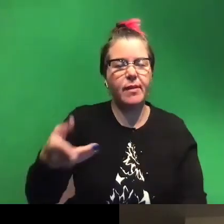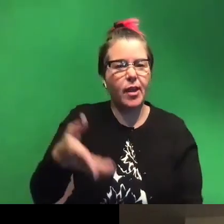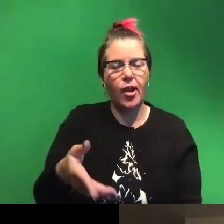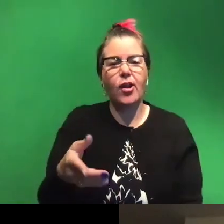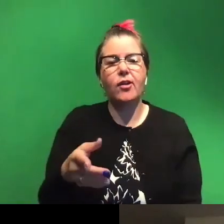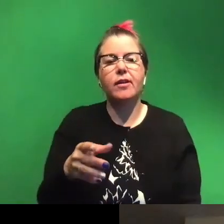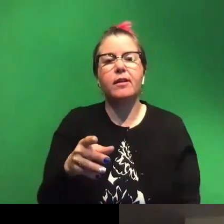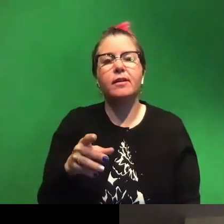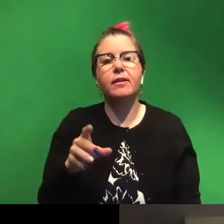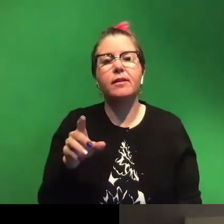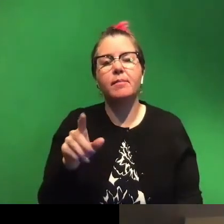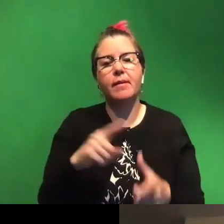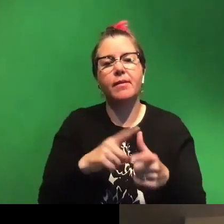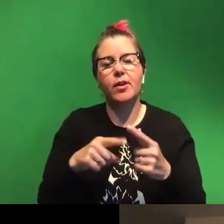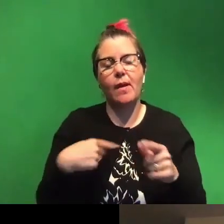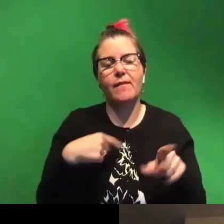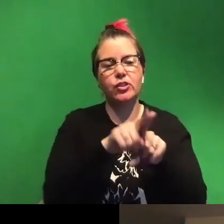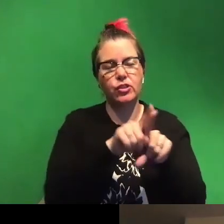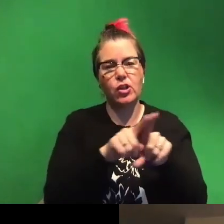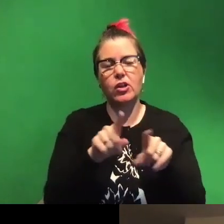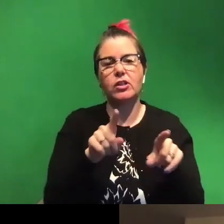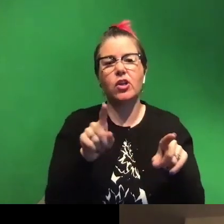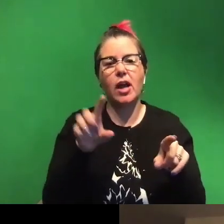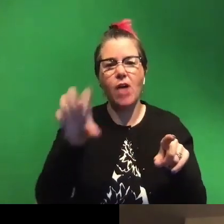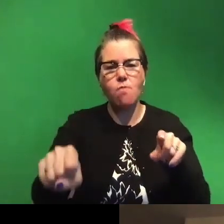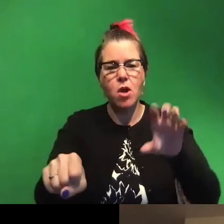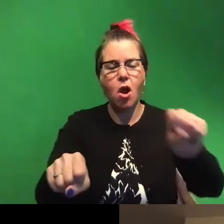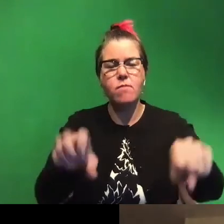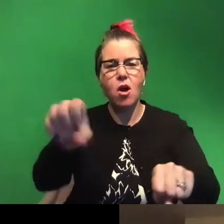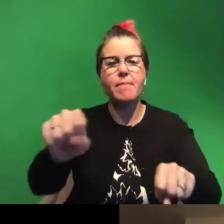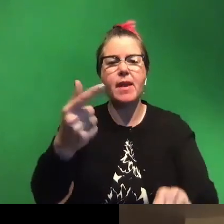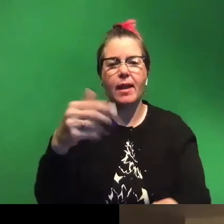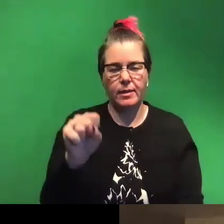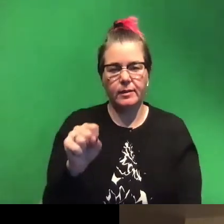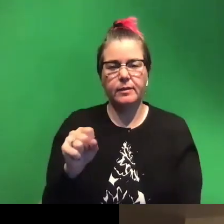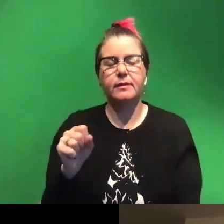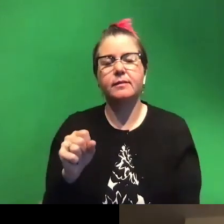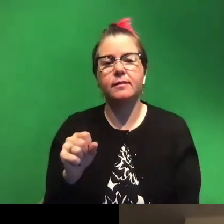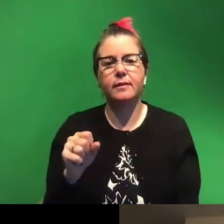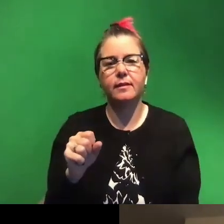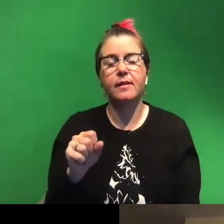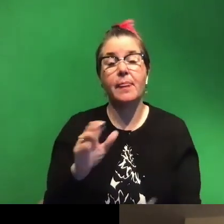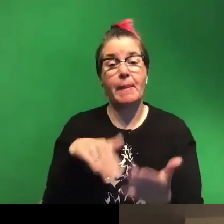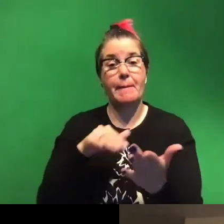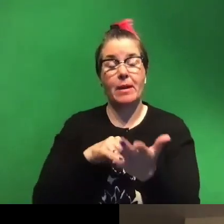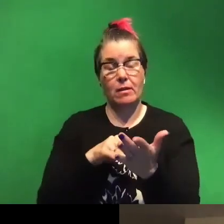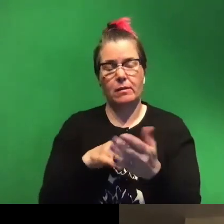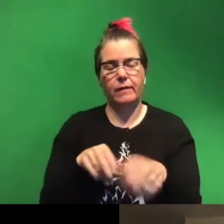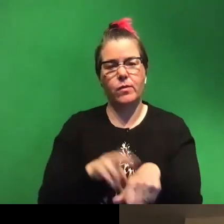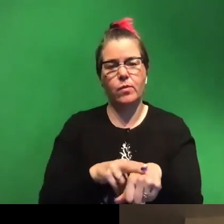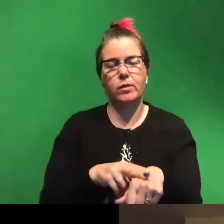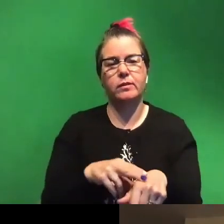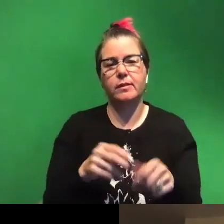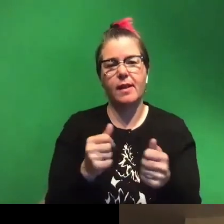have stars that are like eating this gas, and then of course like in the center, as